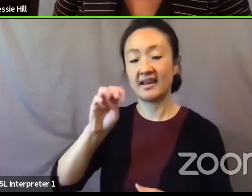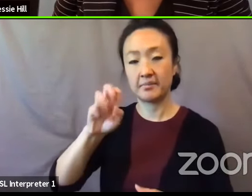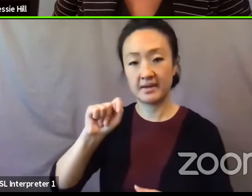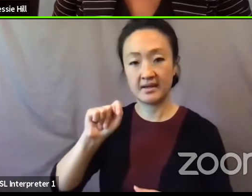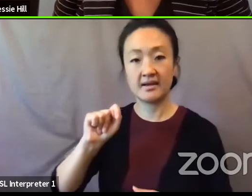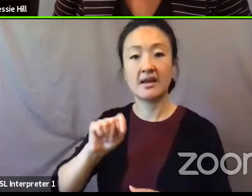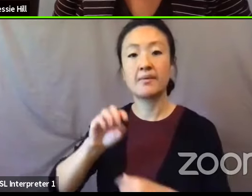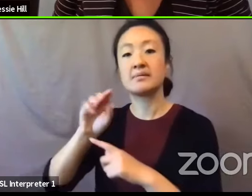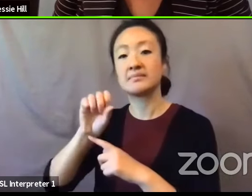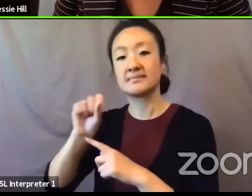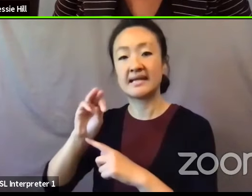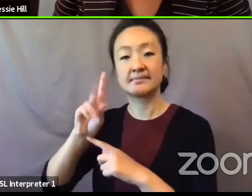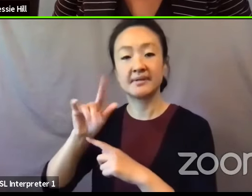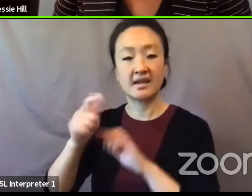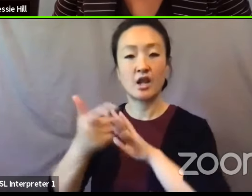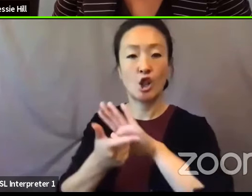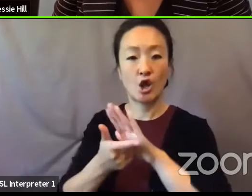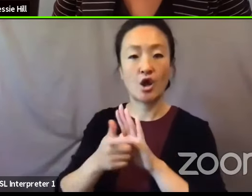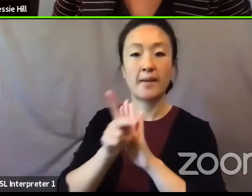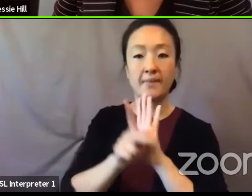policy, and also civil procedure.